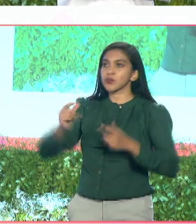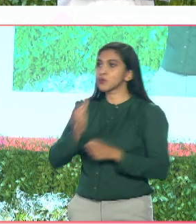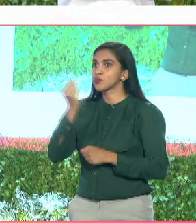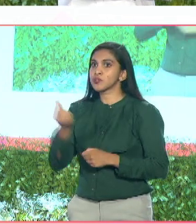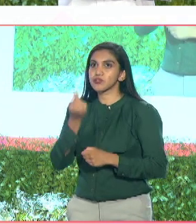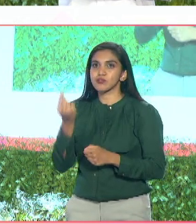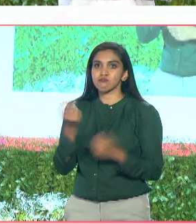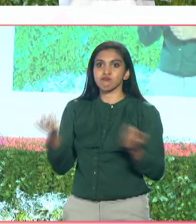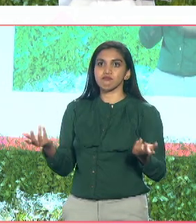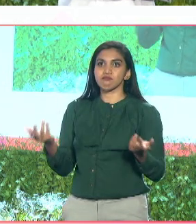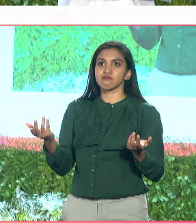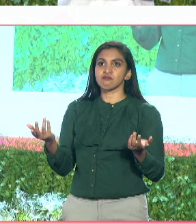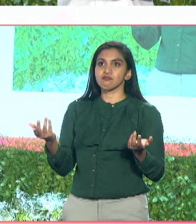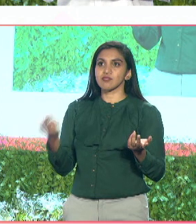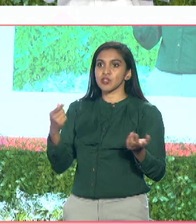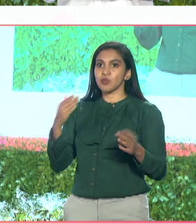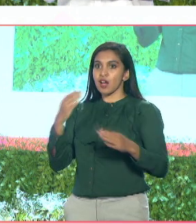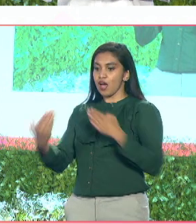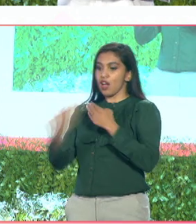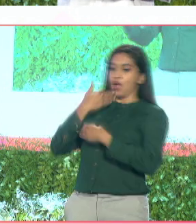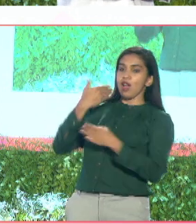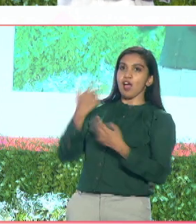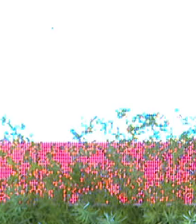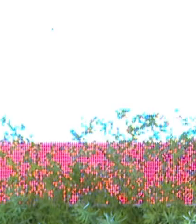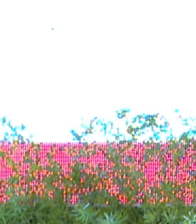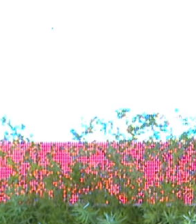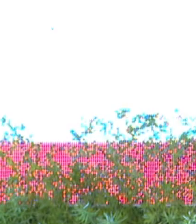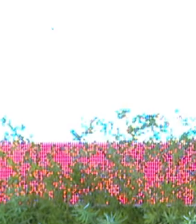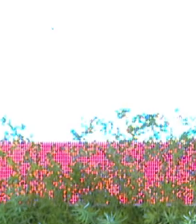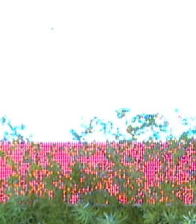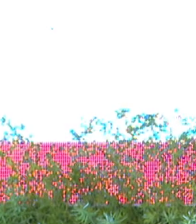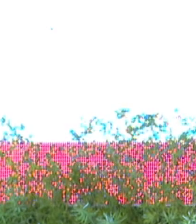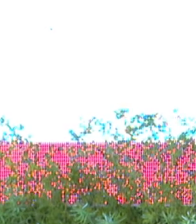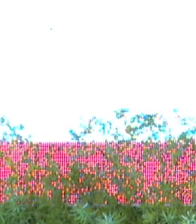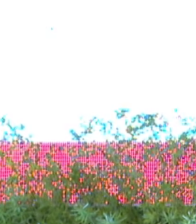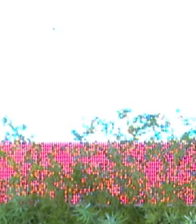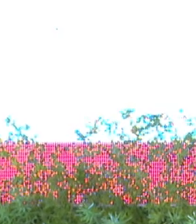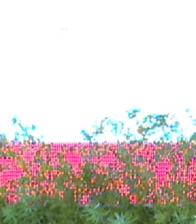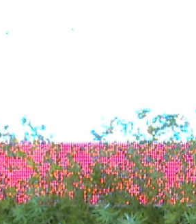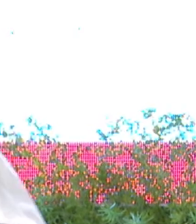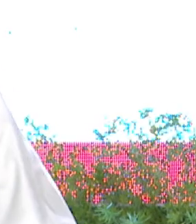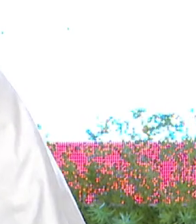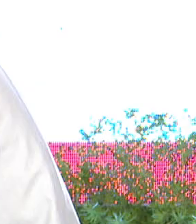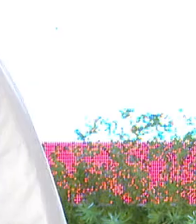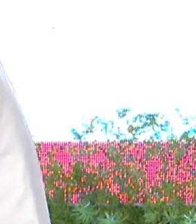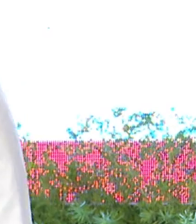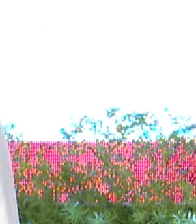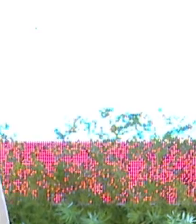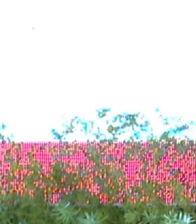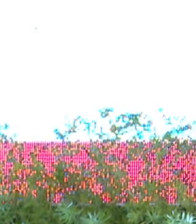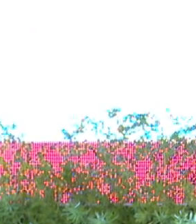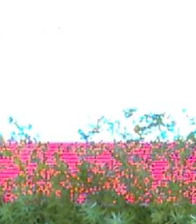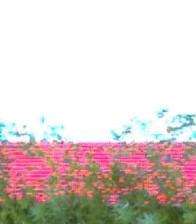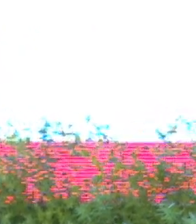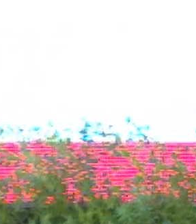do if you meet with an accident and cannot use your hands for a month or two? So that's the problem statement that we are trying to